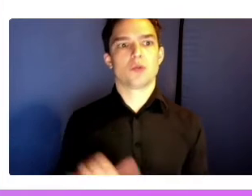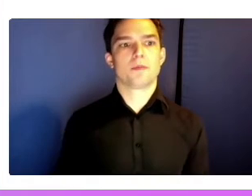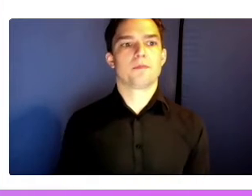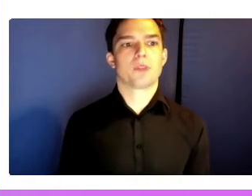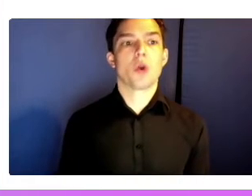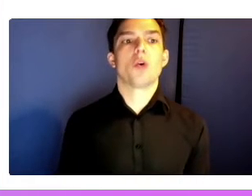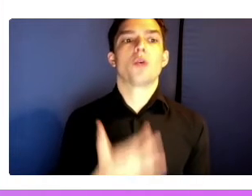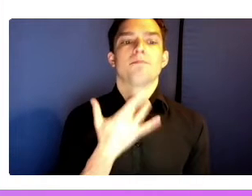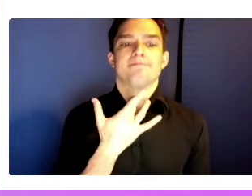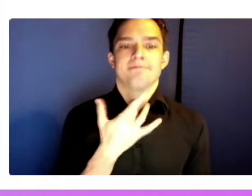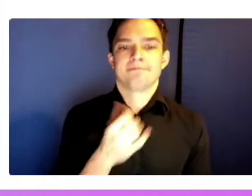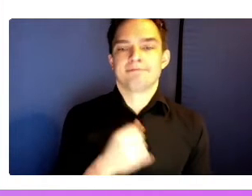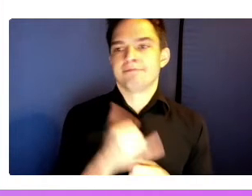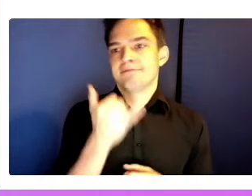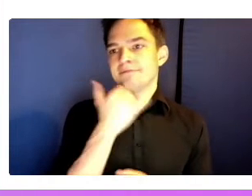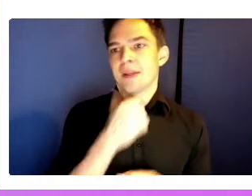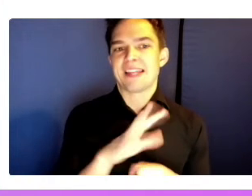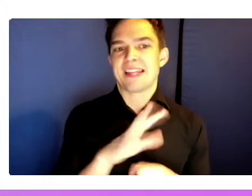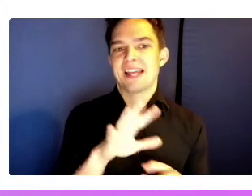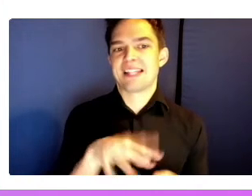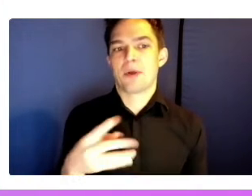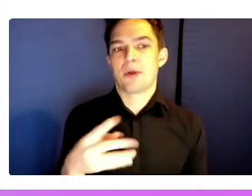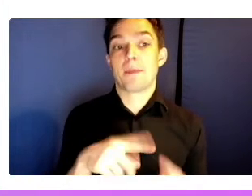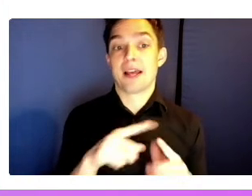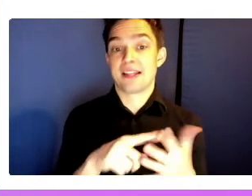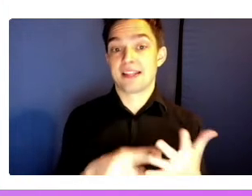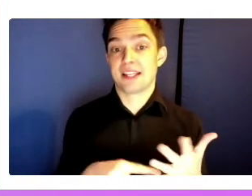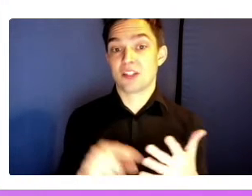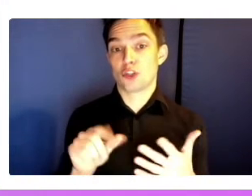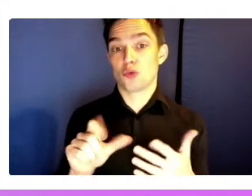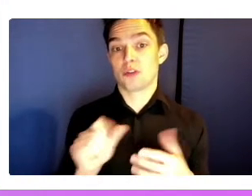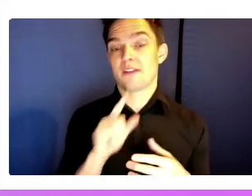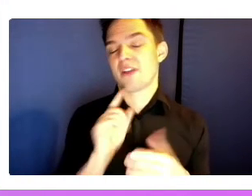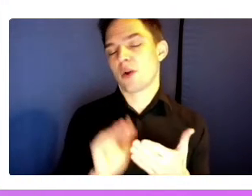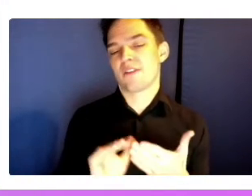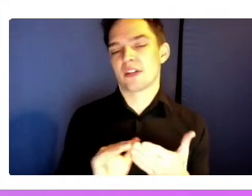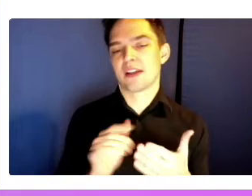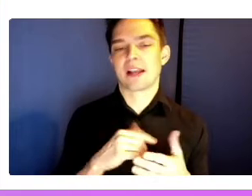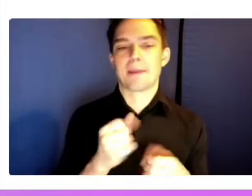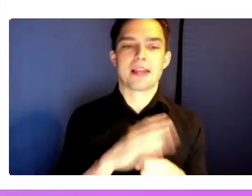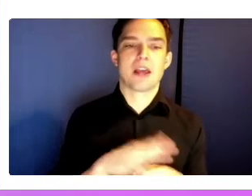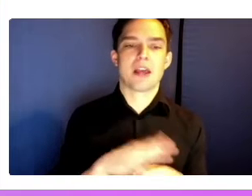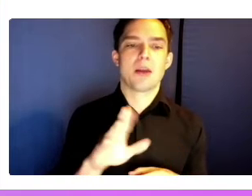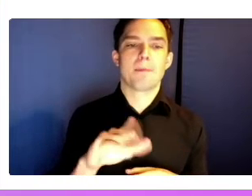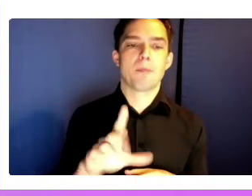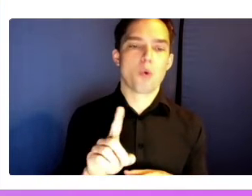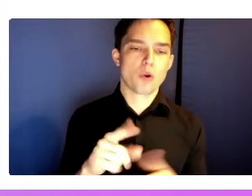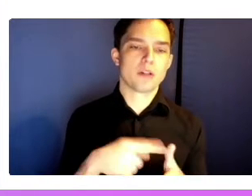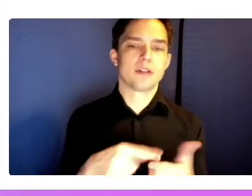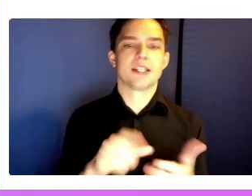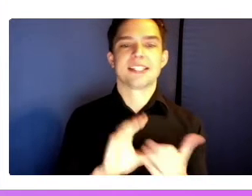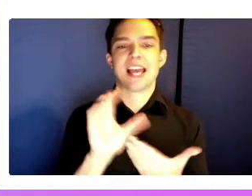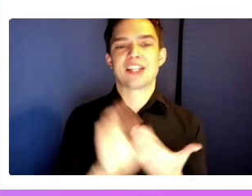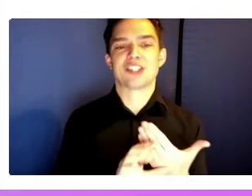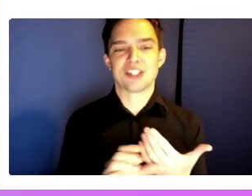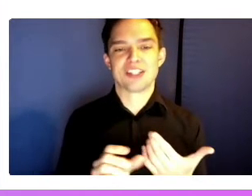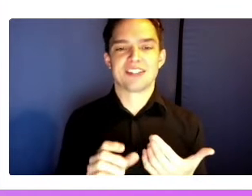made a mistake. I made it a table, but these tools are forgiving. I can make it a board or a calendar. That would be weird, but I